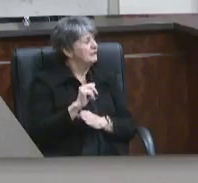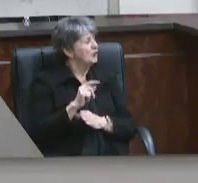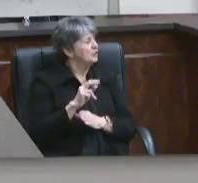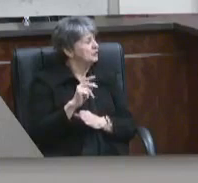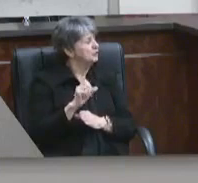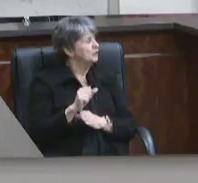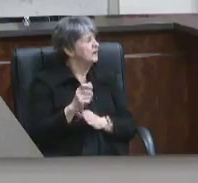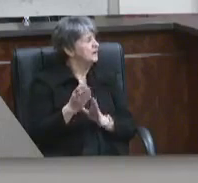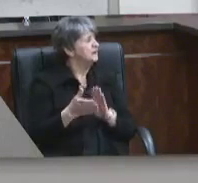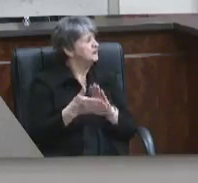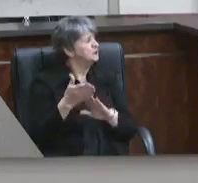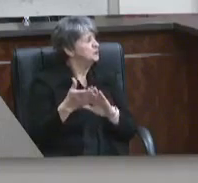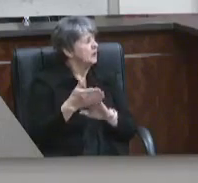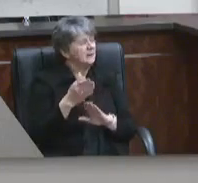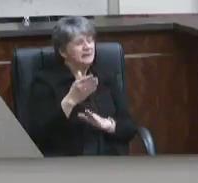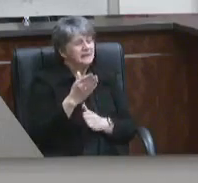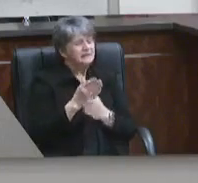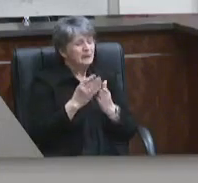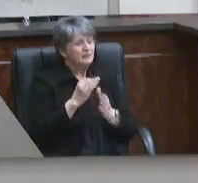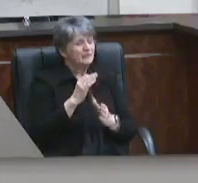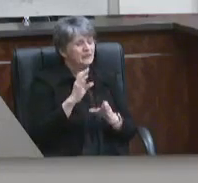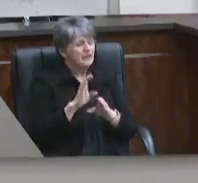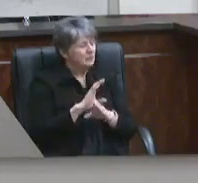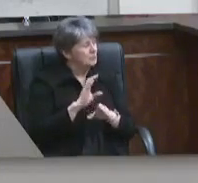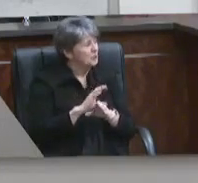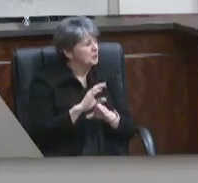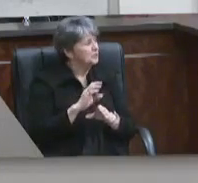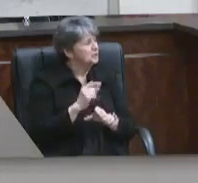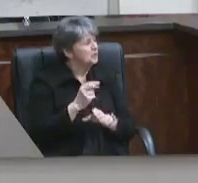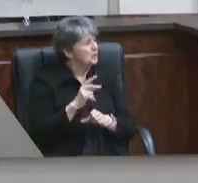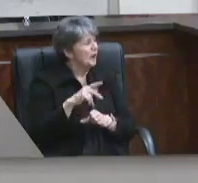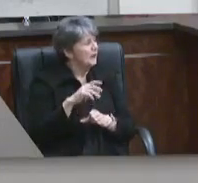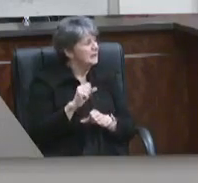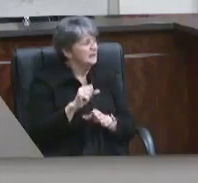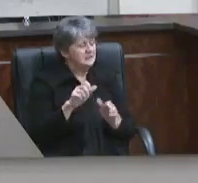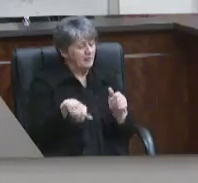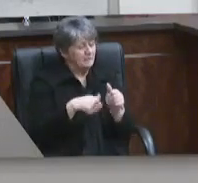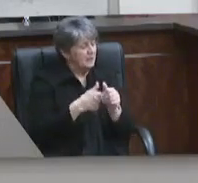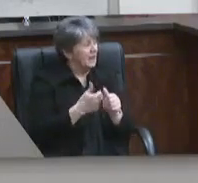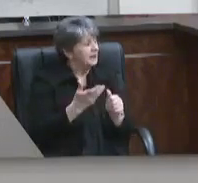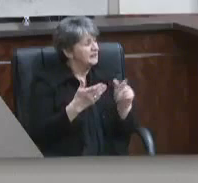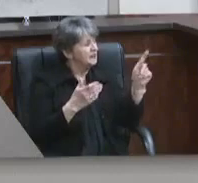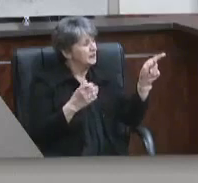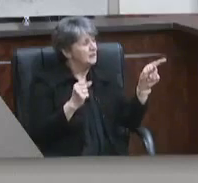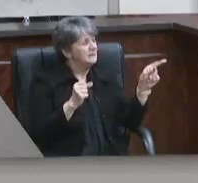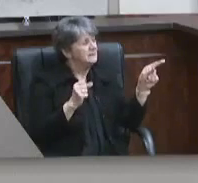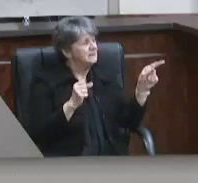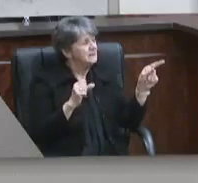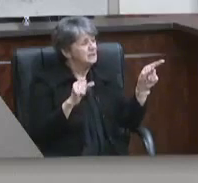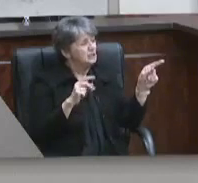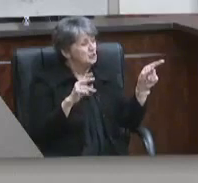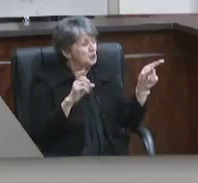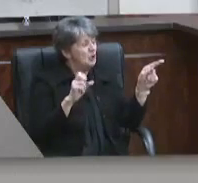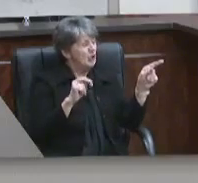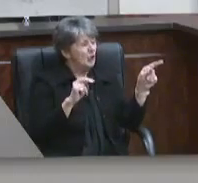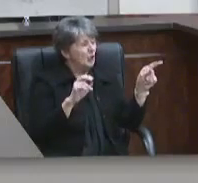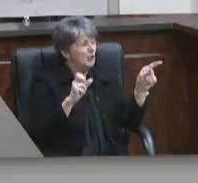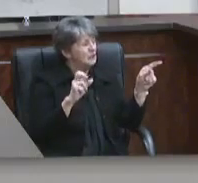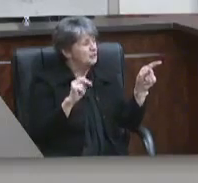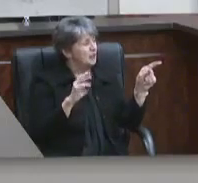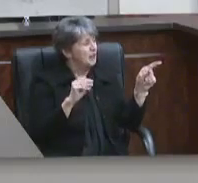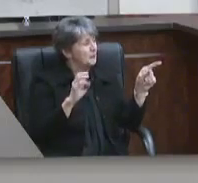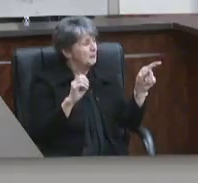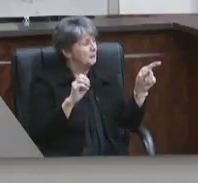and graphics and things in here. And behind here is our studio. And I have Jan Moss, who's on the audio board, and